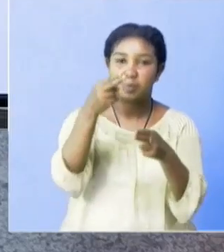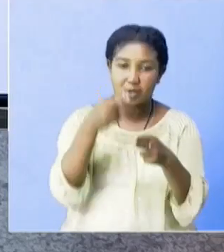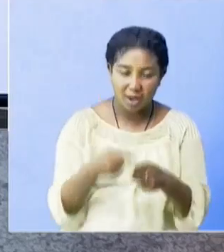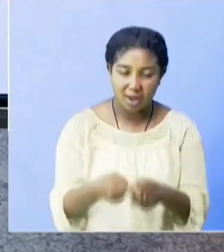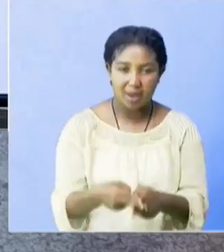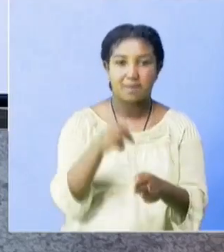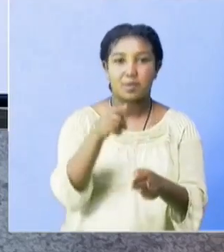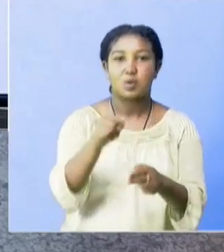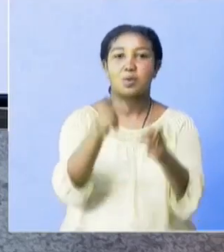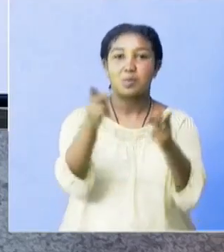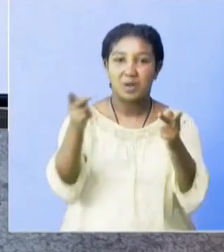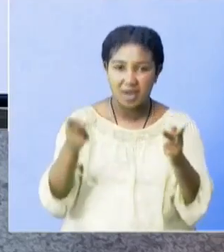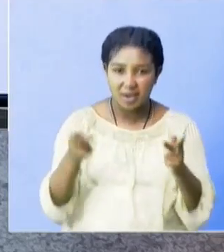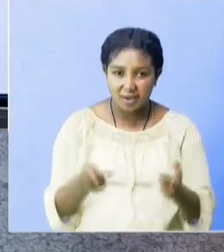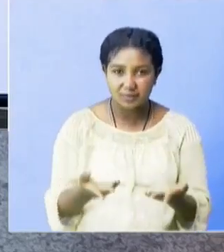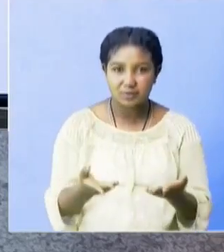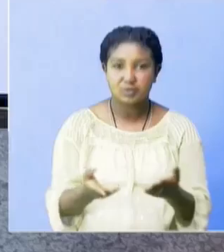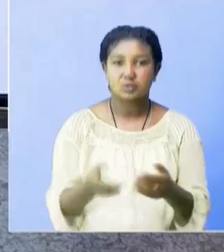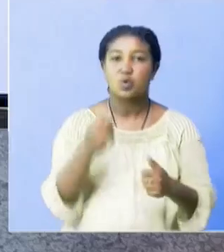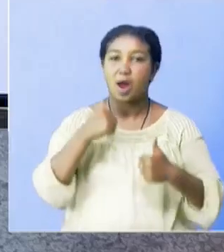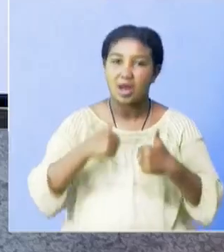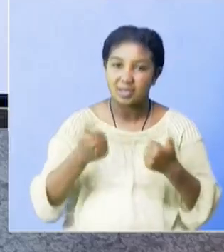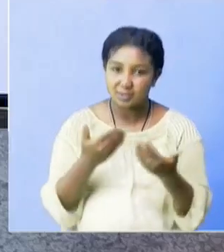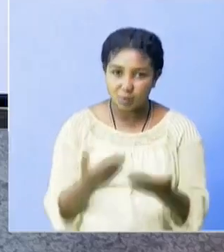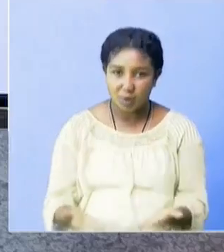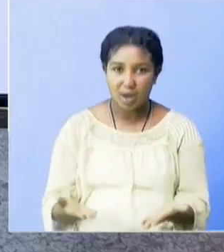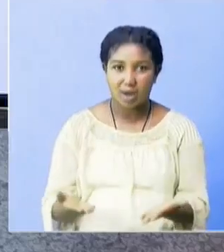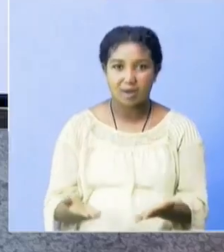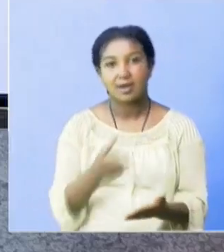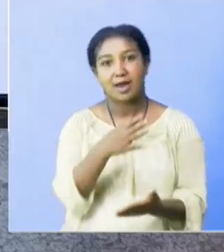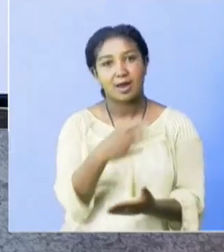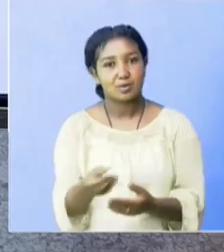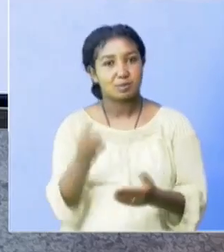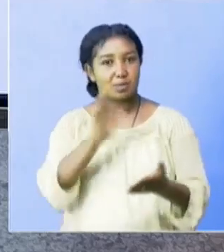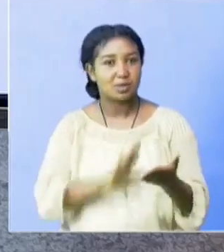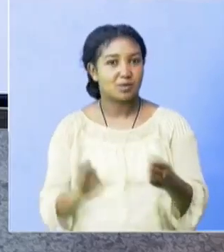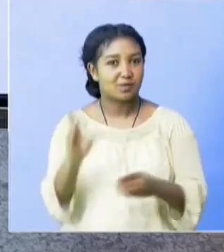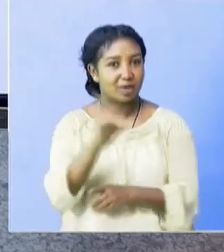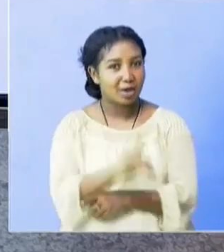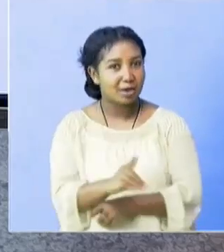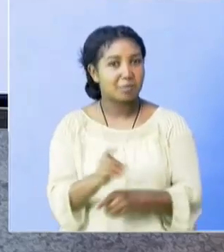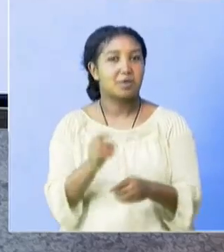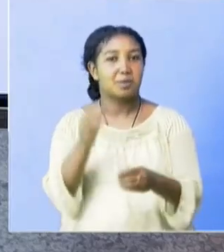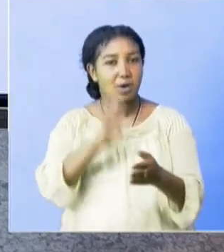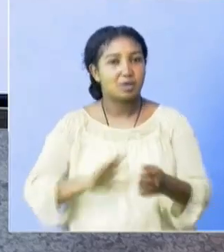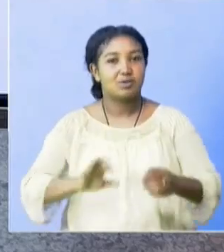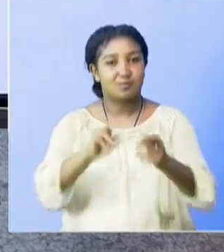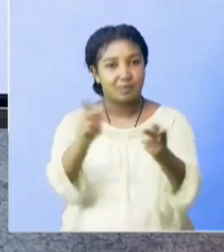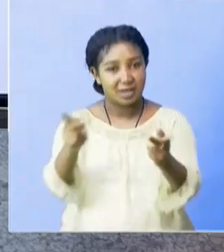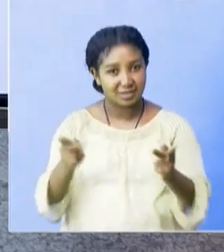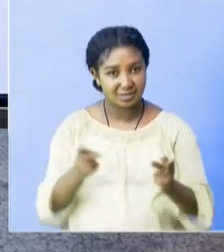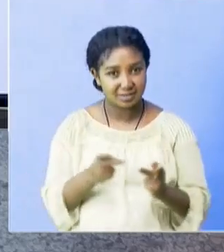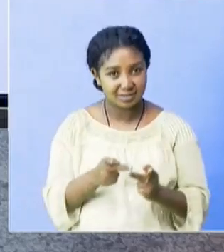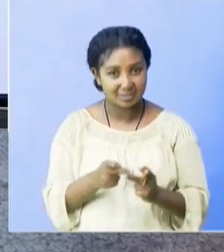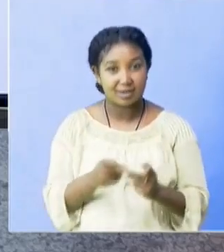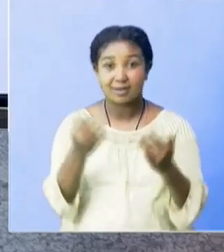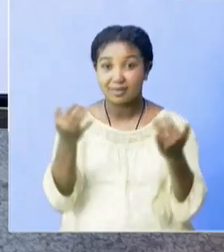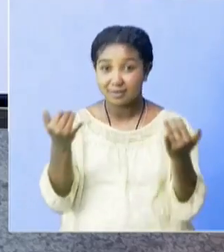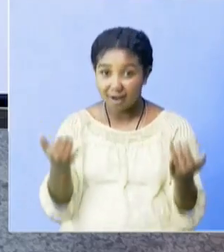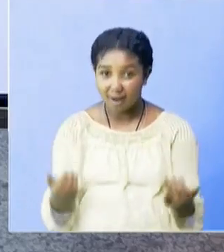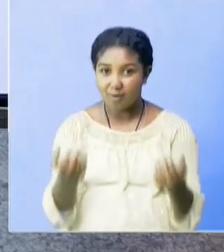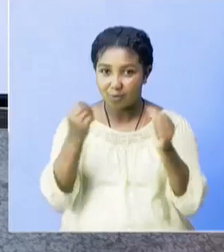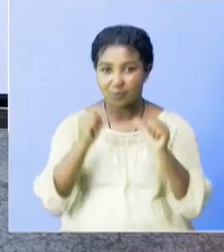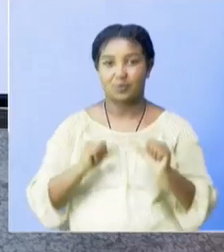name, your place, your address, and also birth of date and birth of place. But now, let